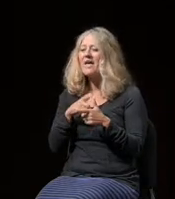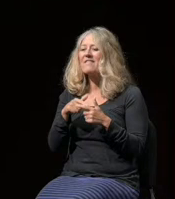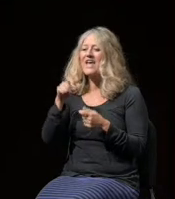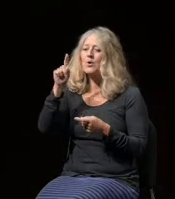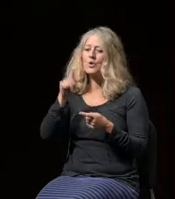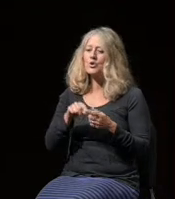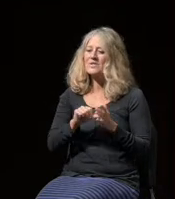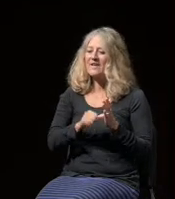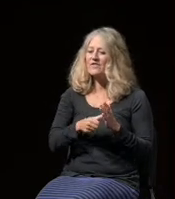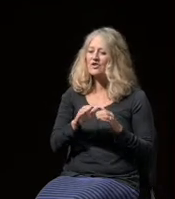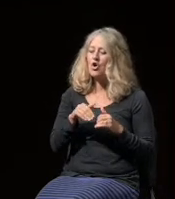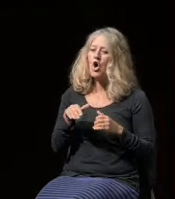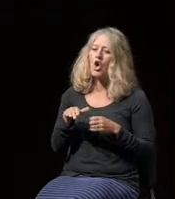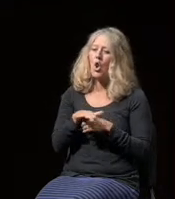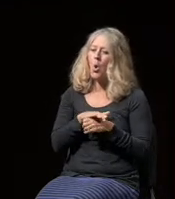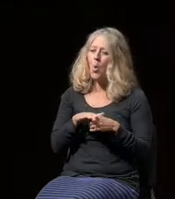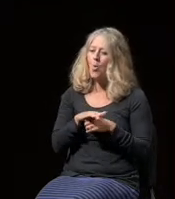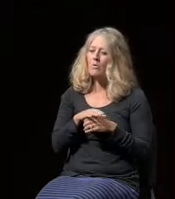on our local degrees.